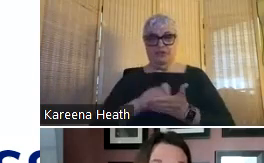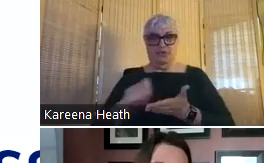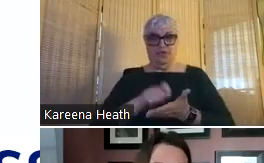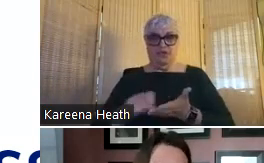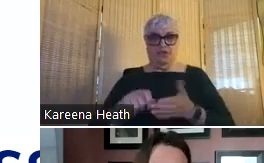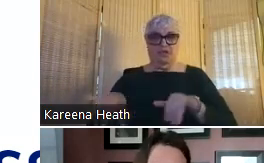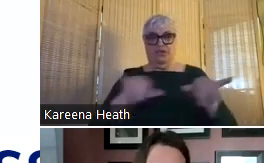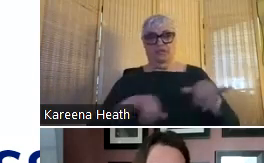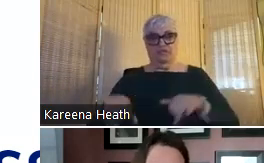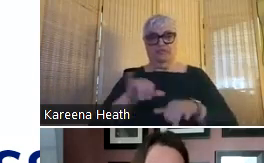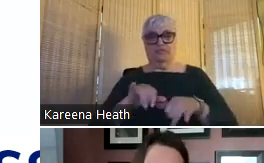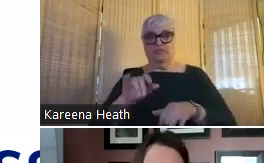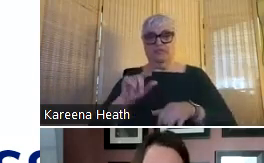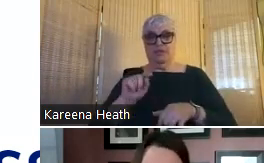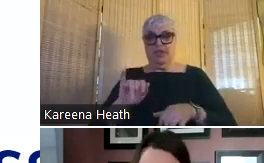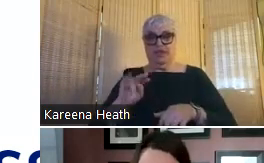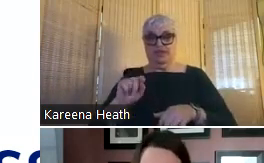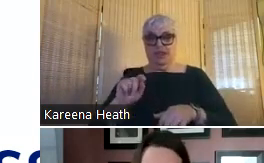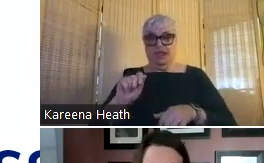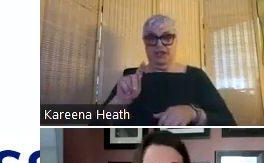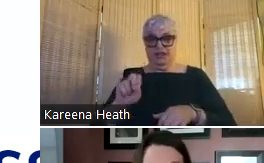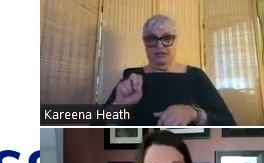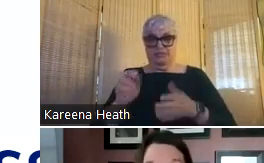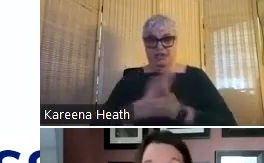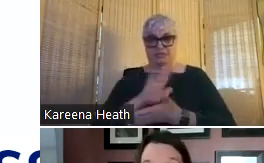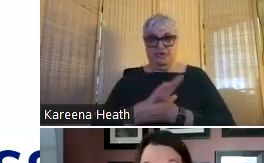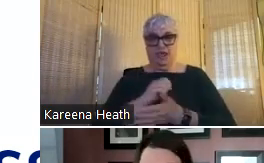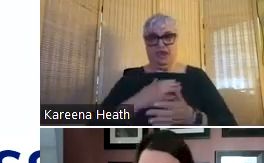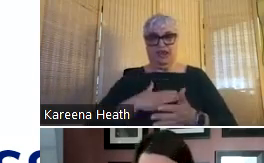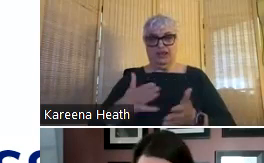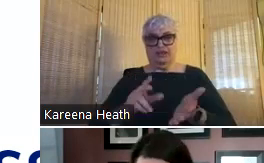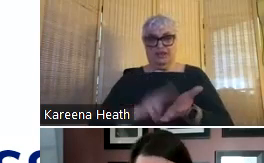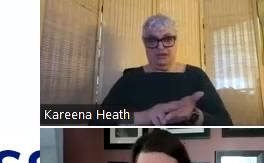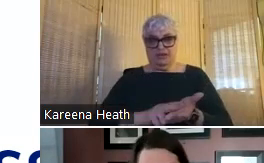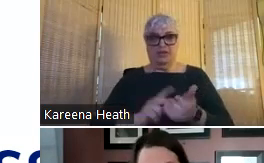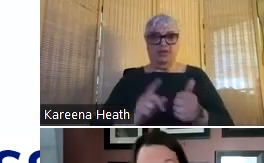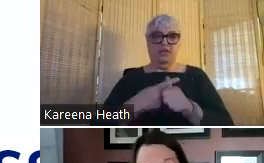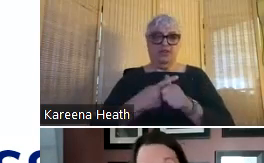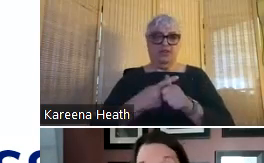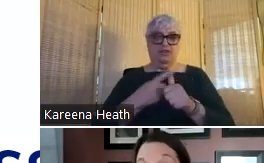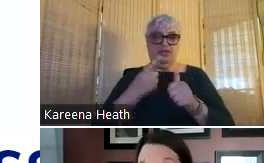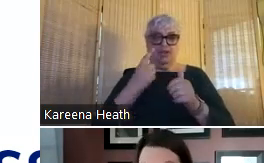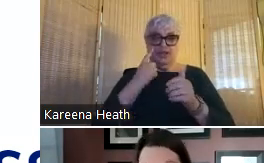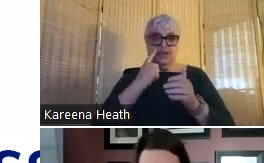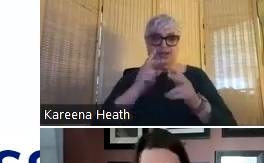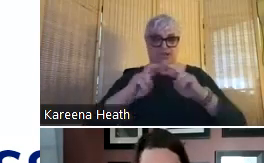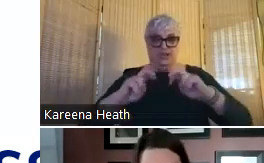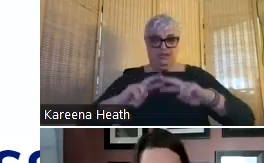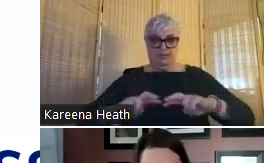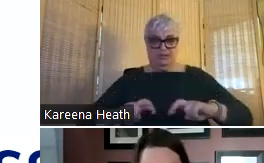update or amend that intake paperwork and consents if needed, to get the initial assessment completed, at least the